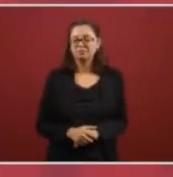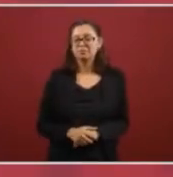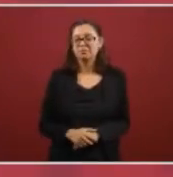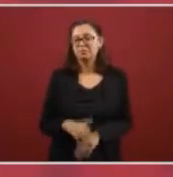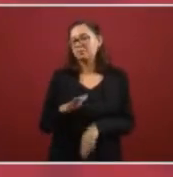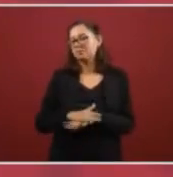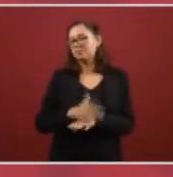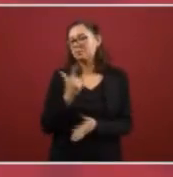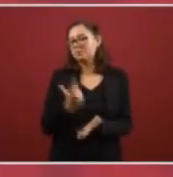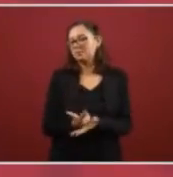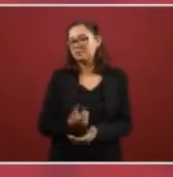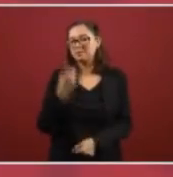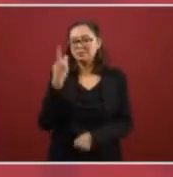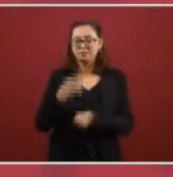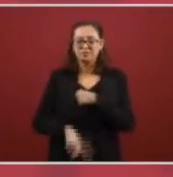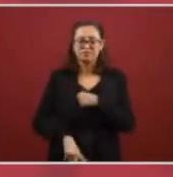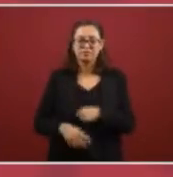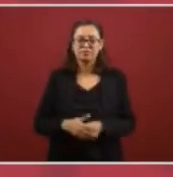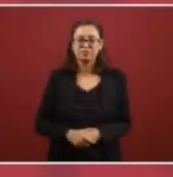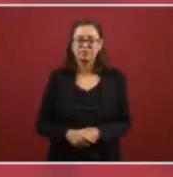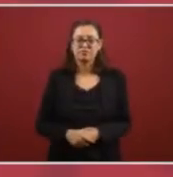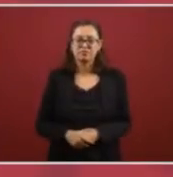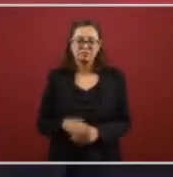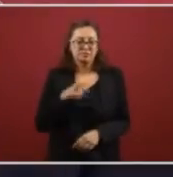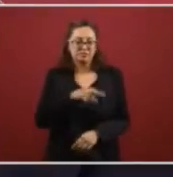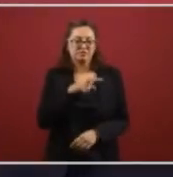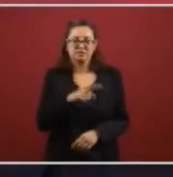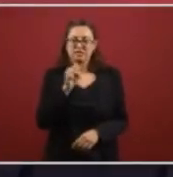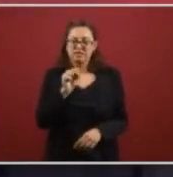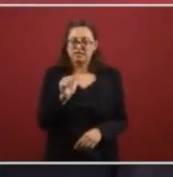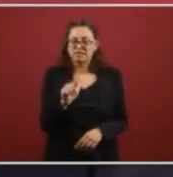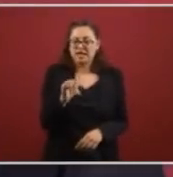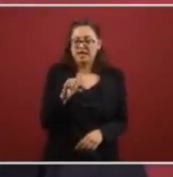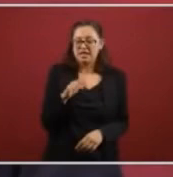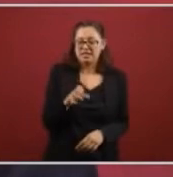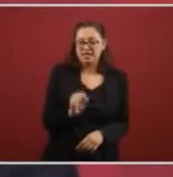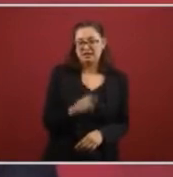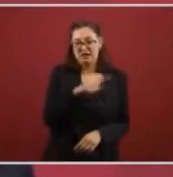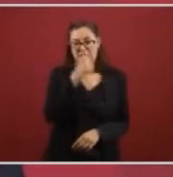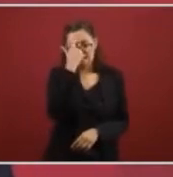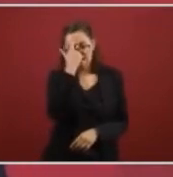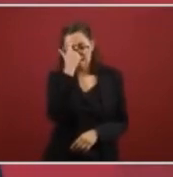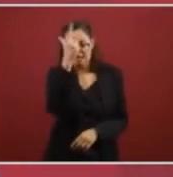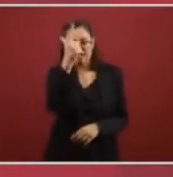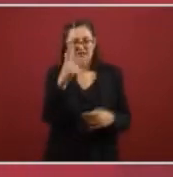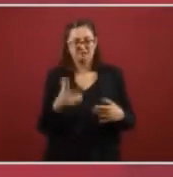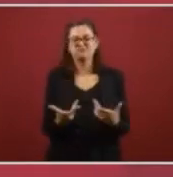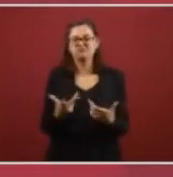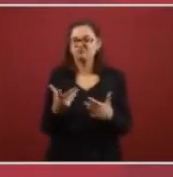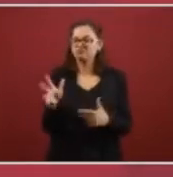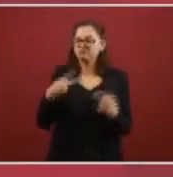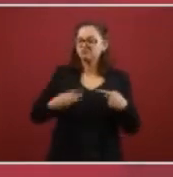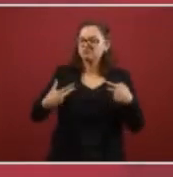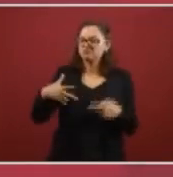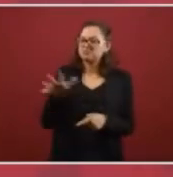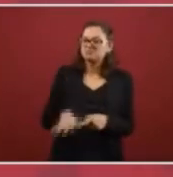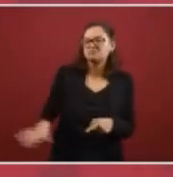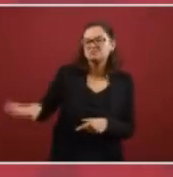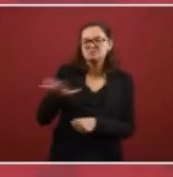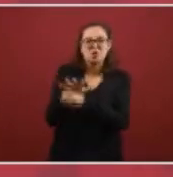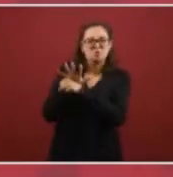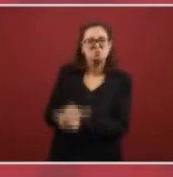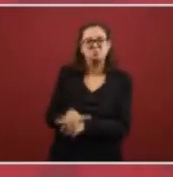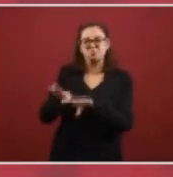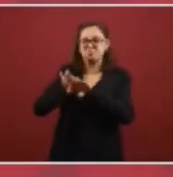And then the major damage, Salinas was the father of a